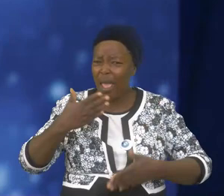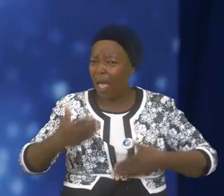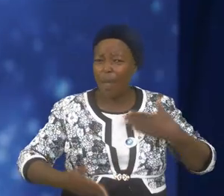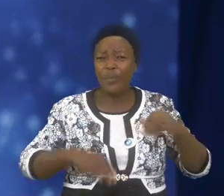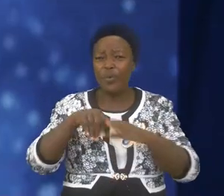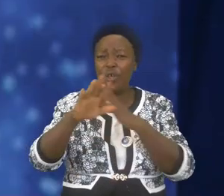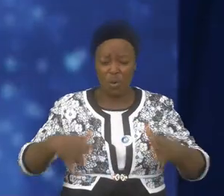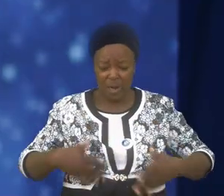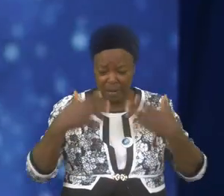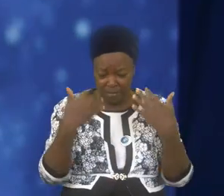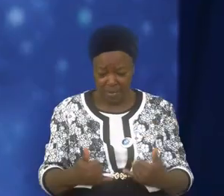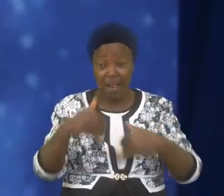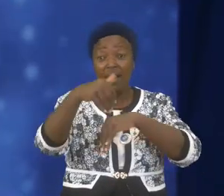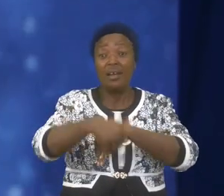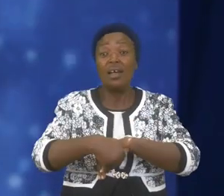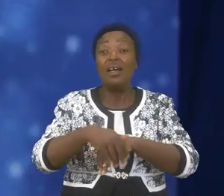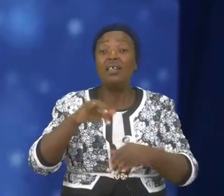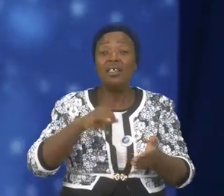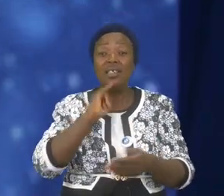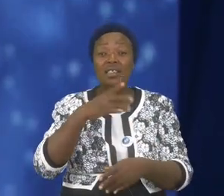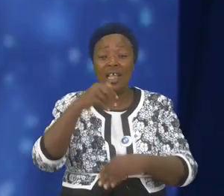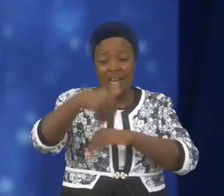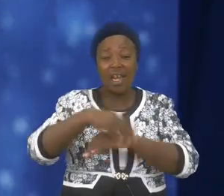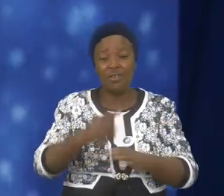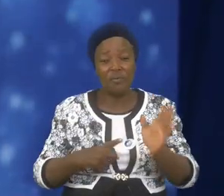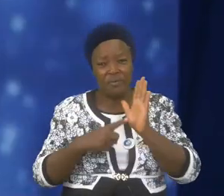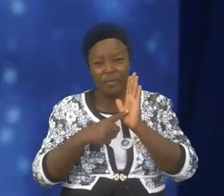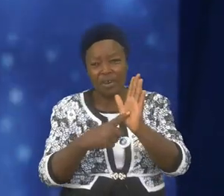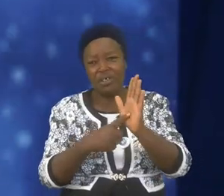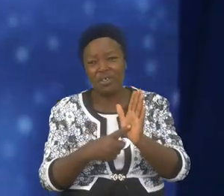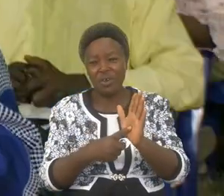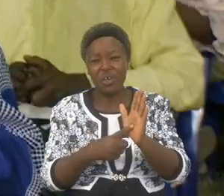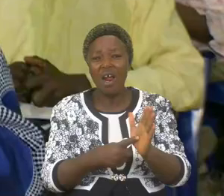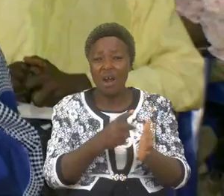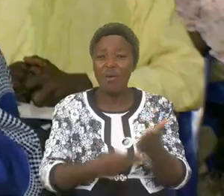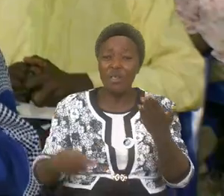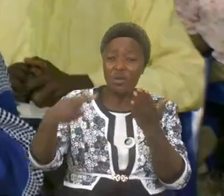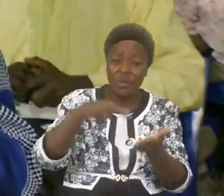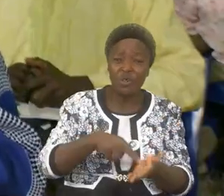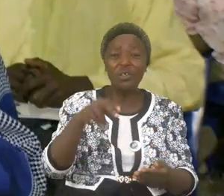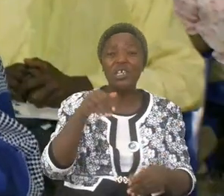revelation, restoration in your life, in Jesus' name.